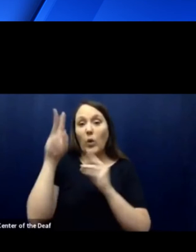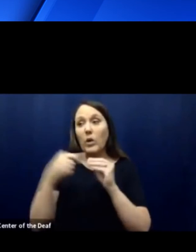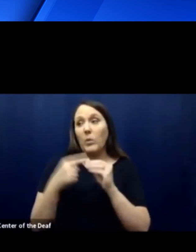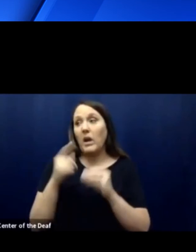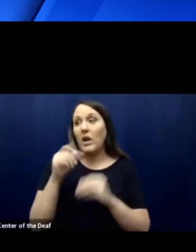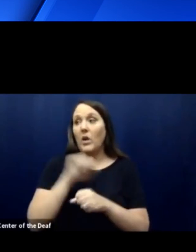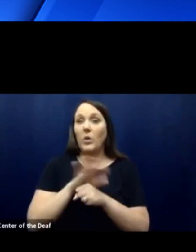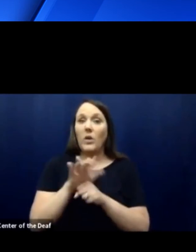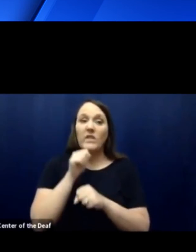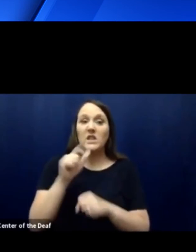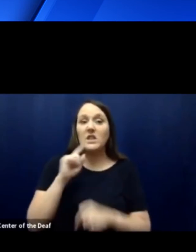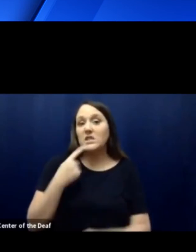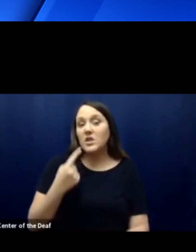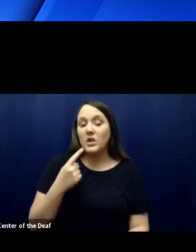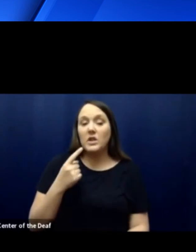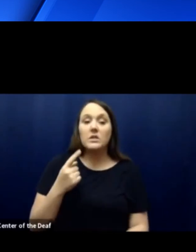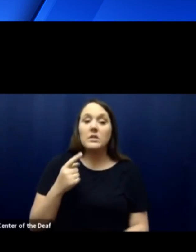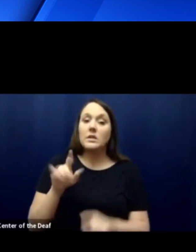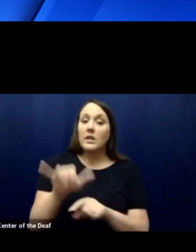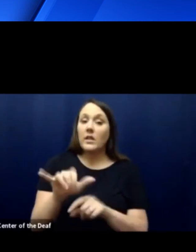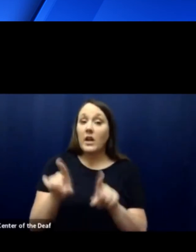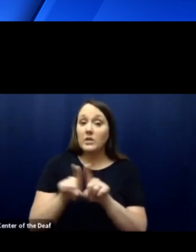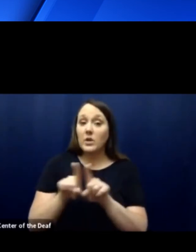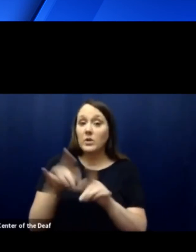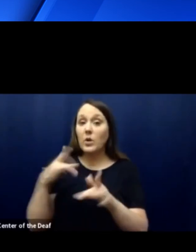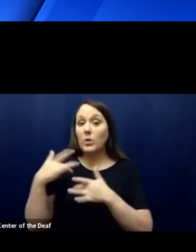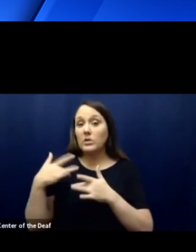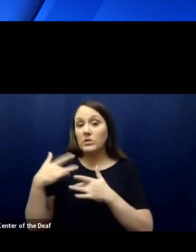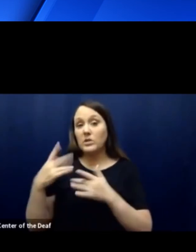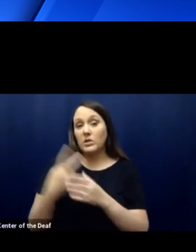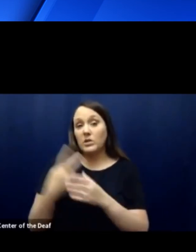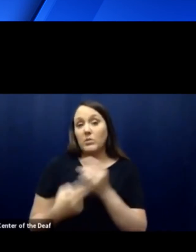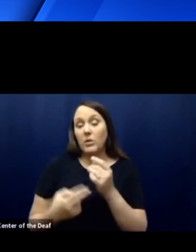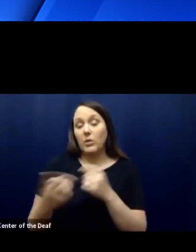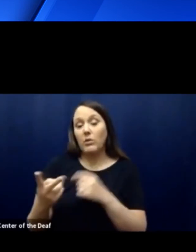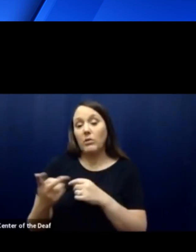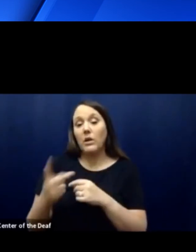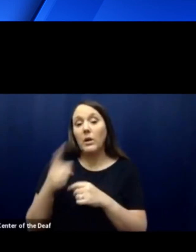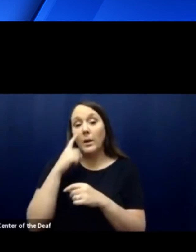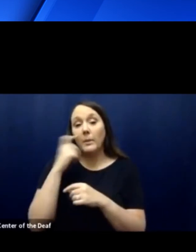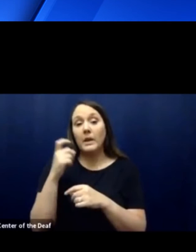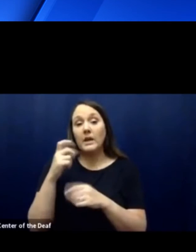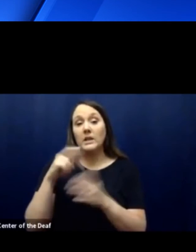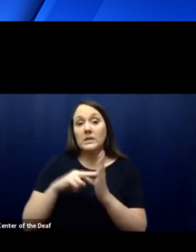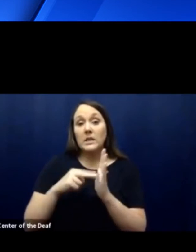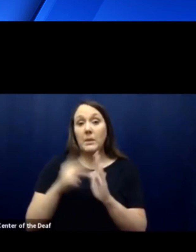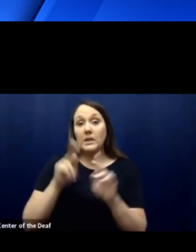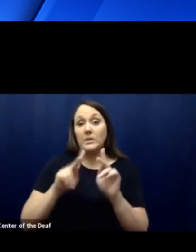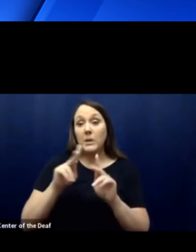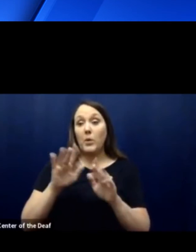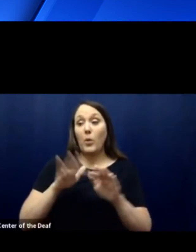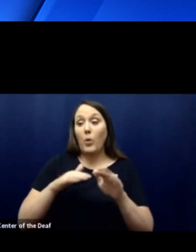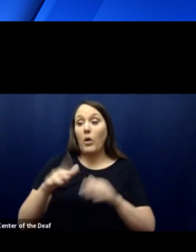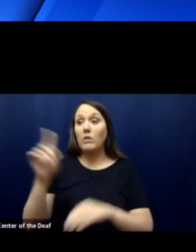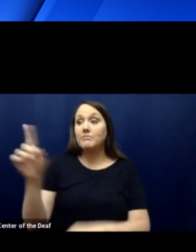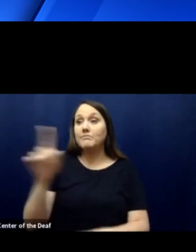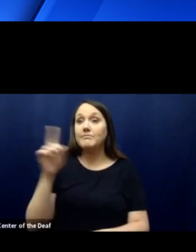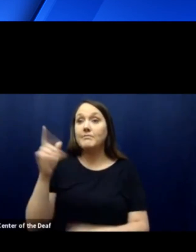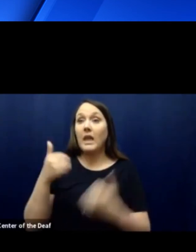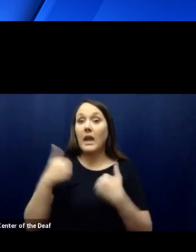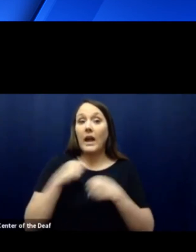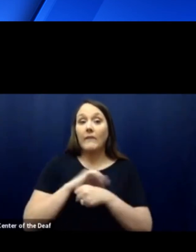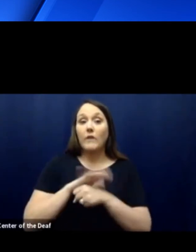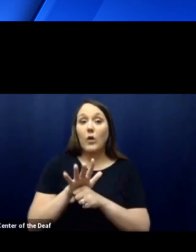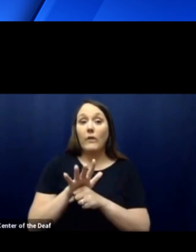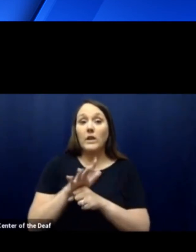COVID's not that big a deal. And that's also a concern. Both of those are a concern because that means we have people walking around who have COVID, who don't know they have